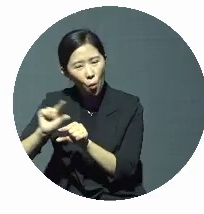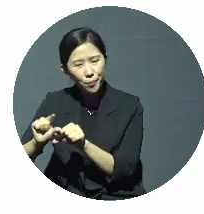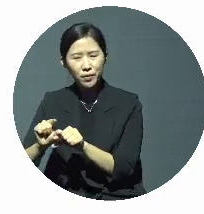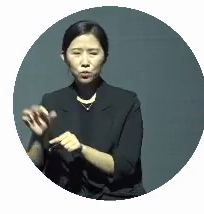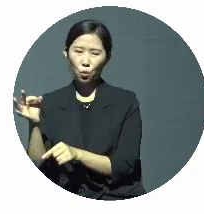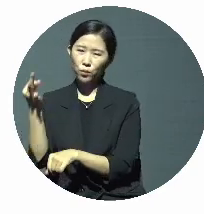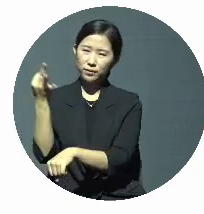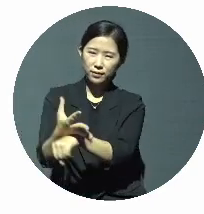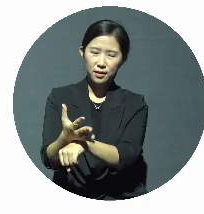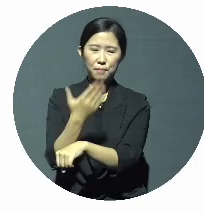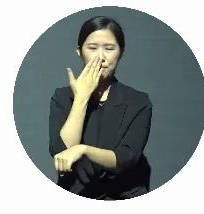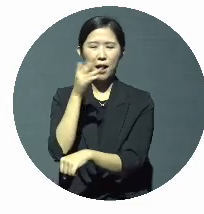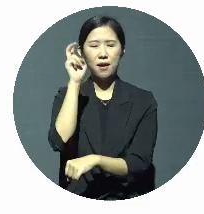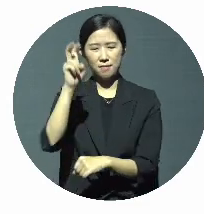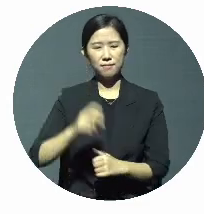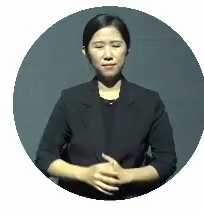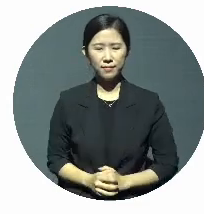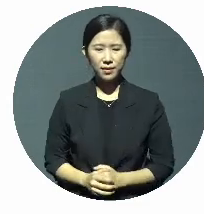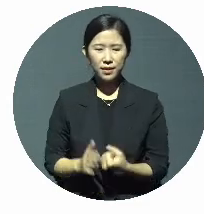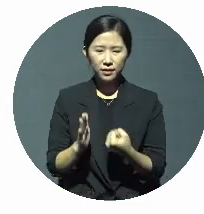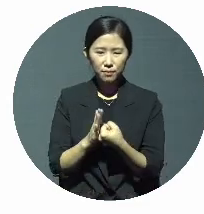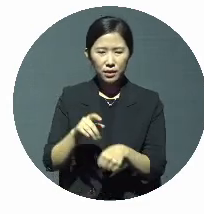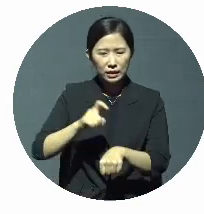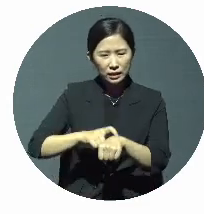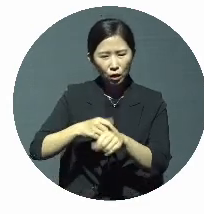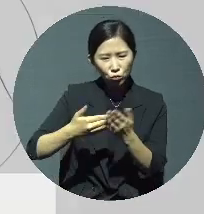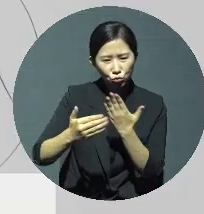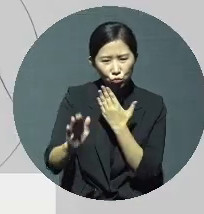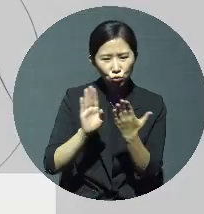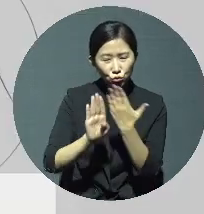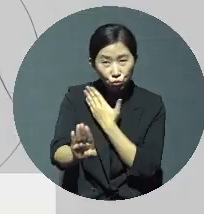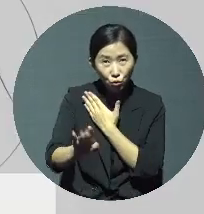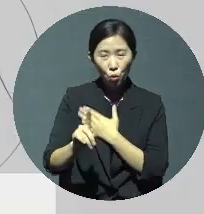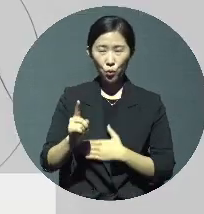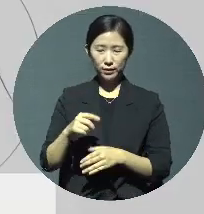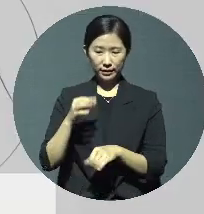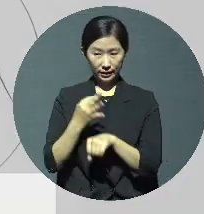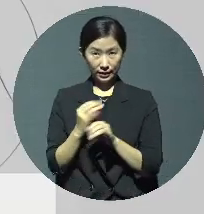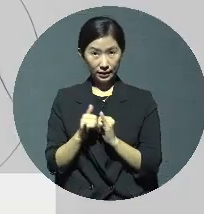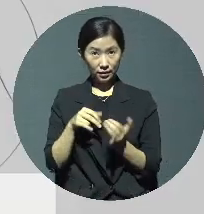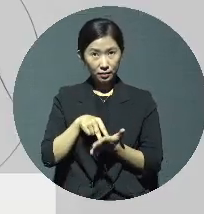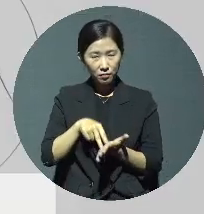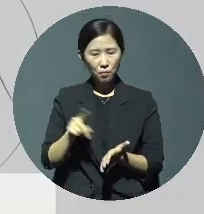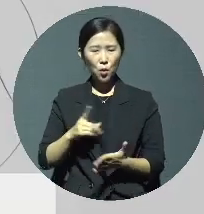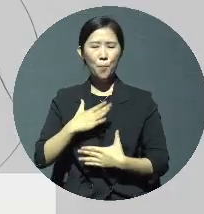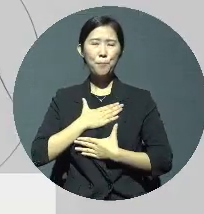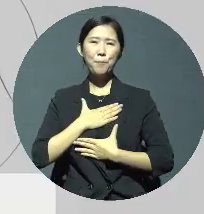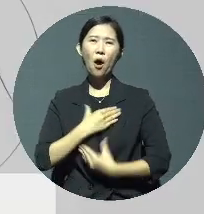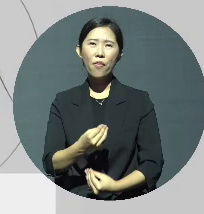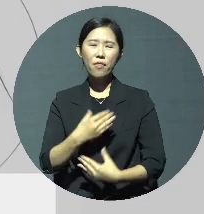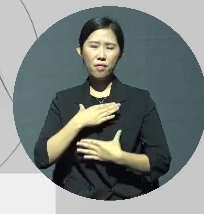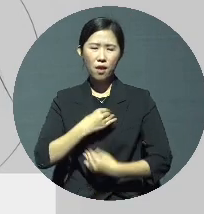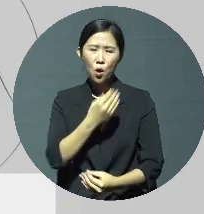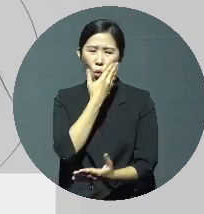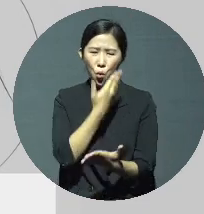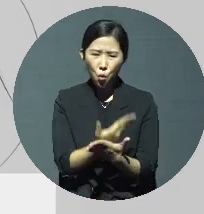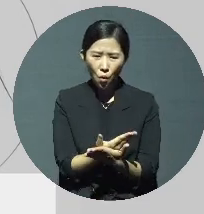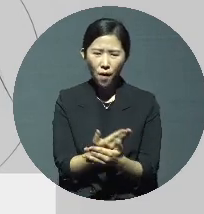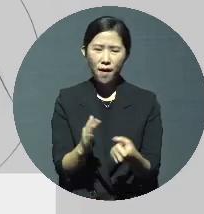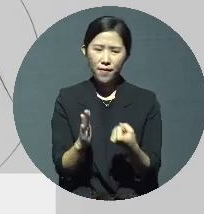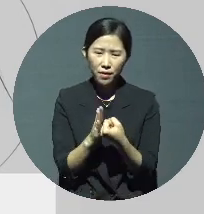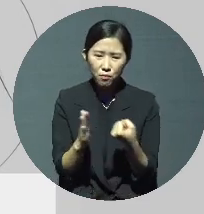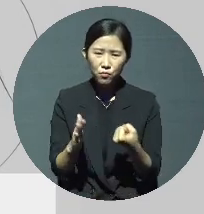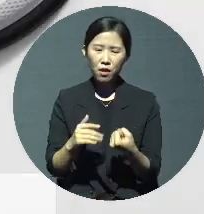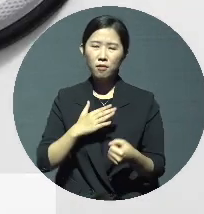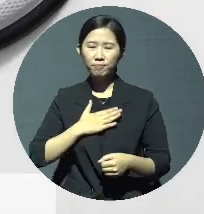that product can also be looked after really well over time. But it's actually the crux of it is investing the consumer in the product through